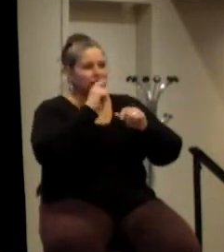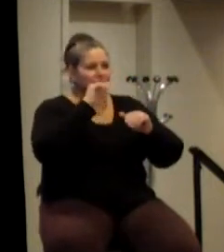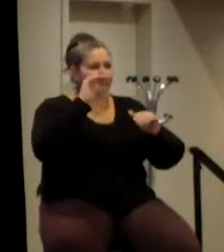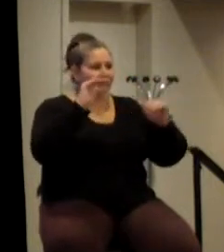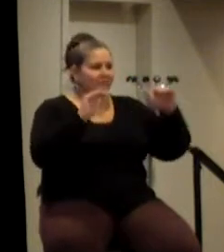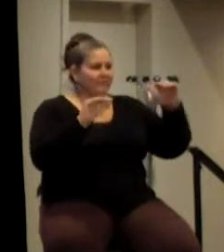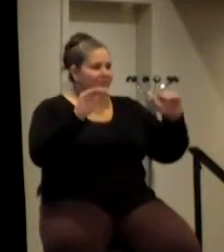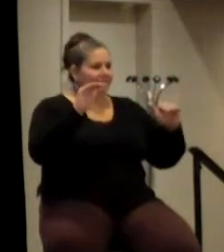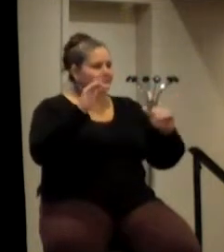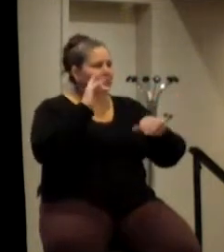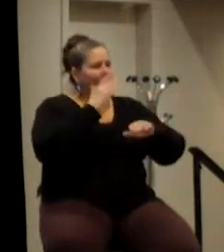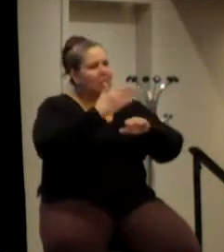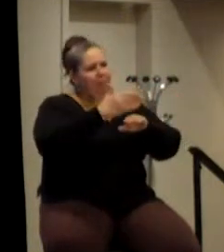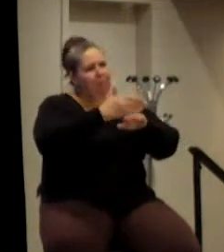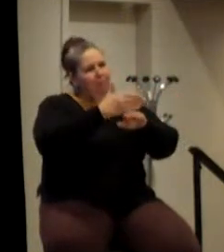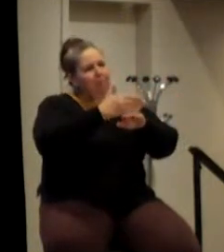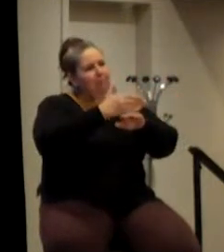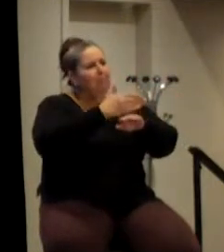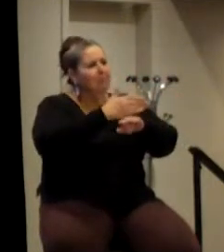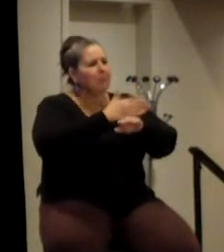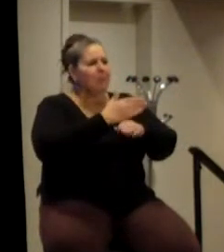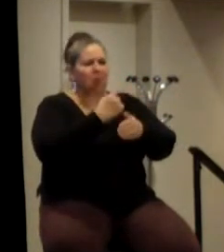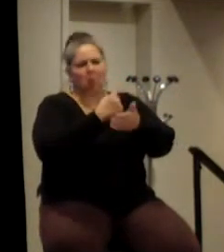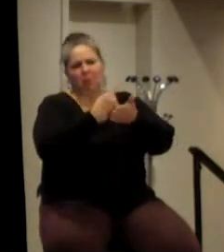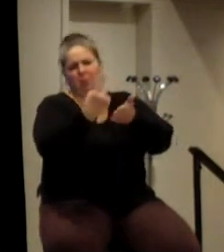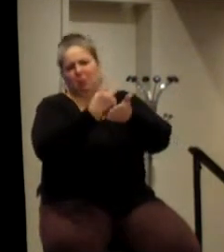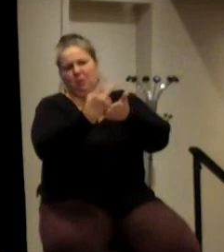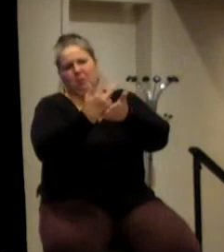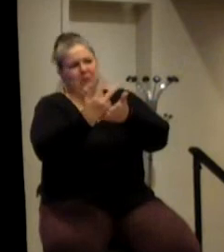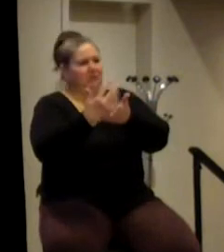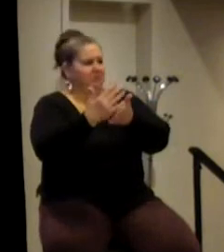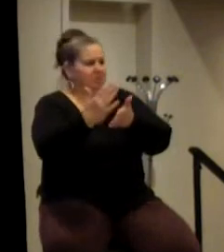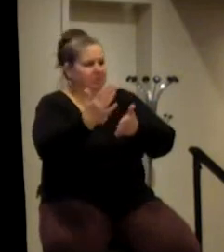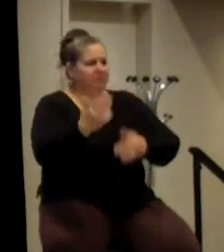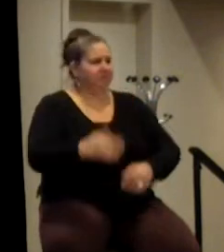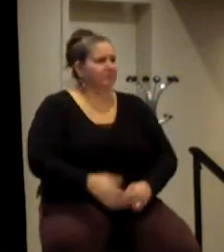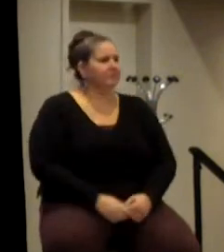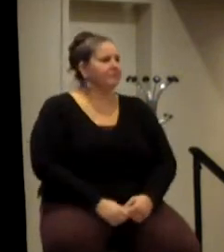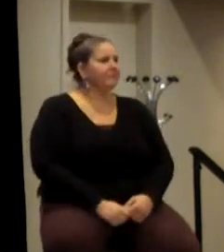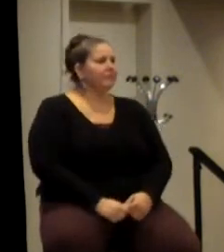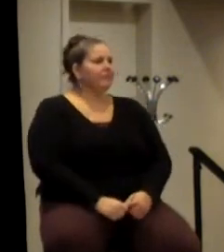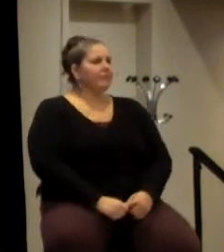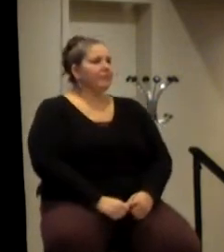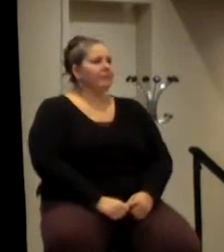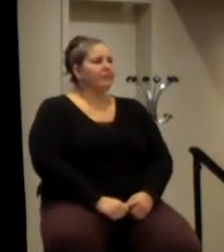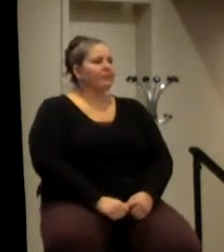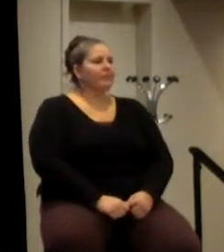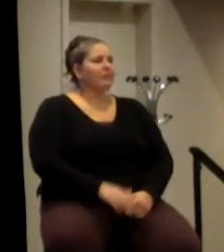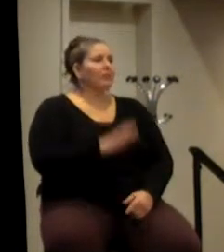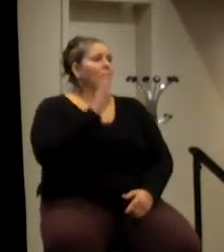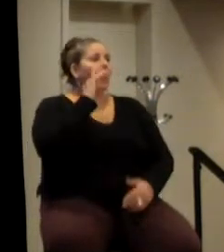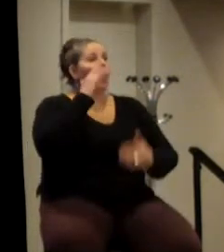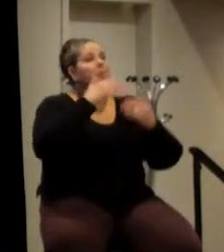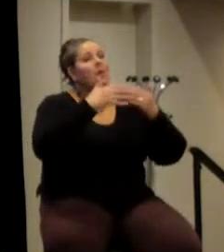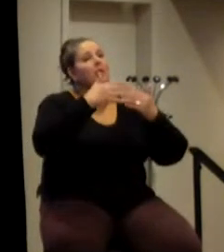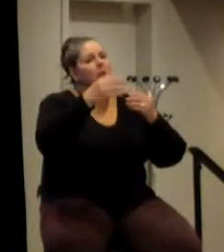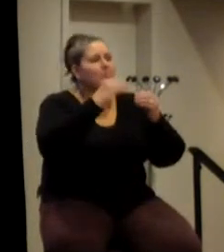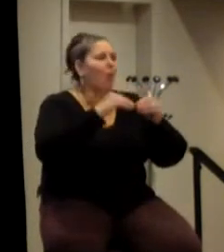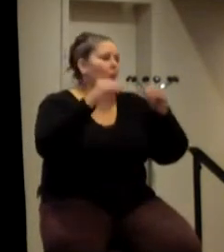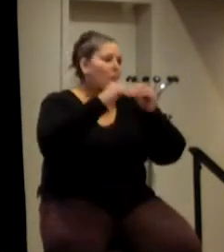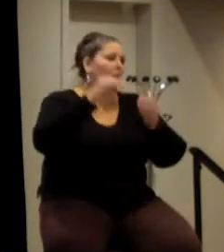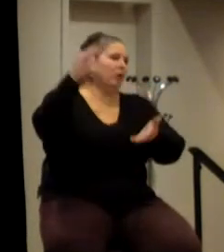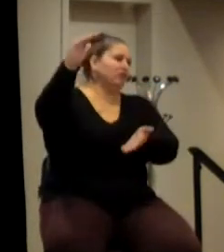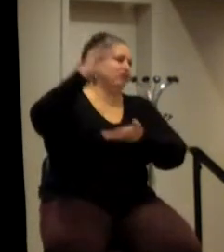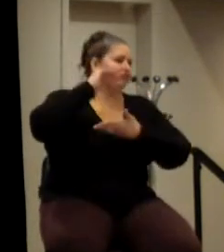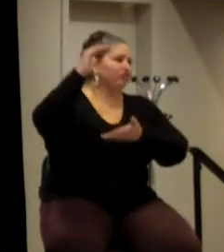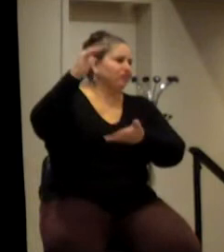3 weeks, and then at some point we're just going to get a lot of supply, and then I think you'll see the eligibility pool just open up, and